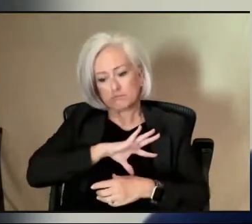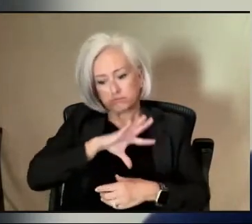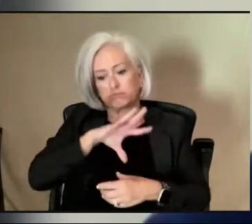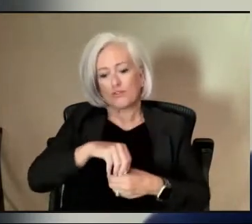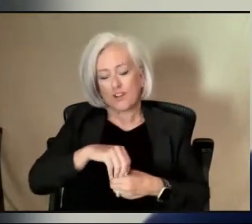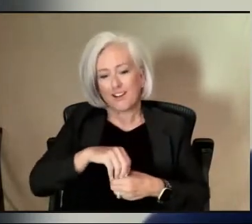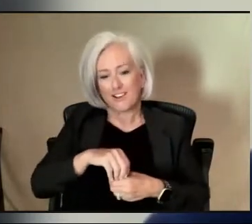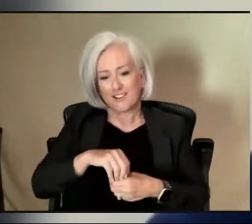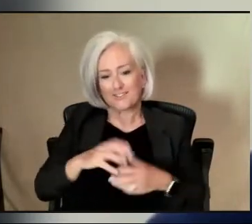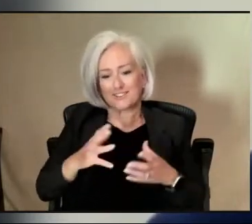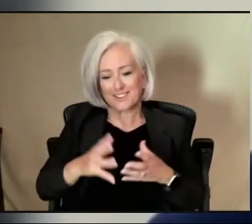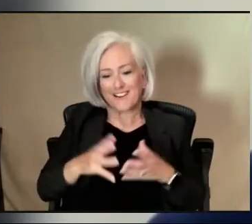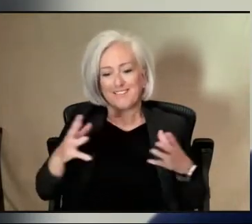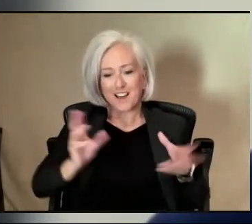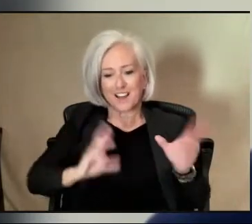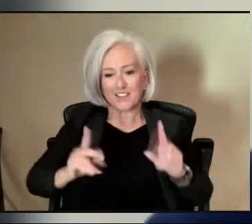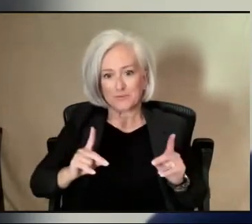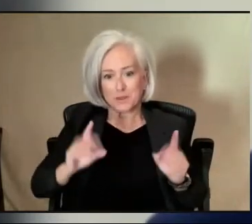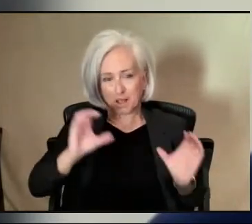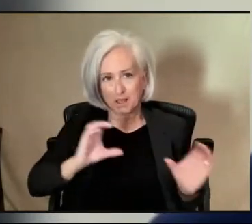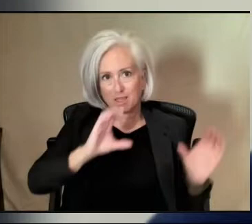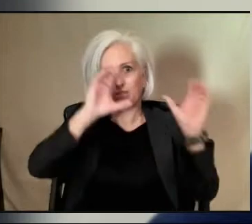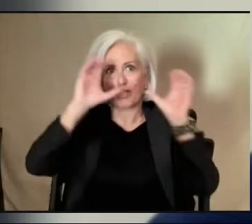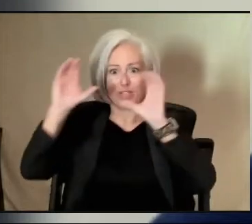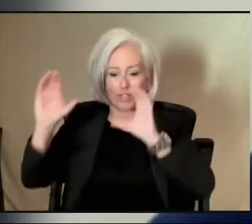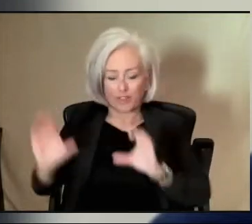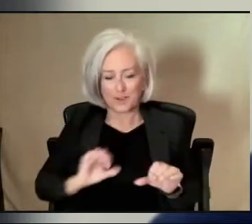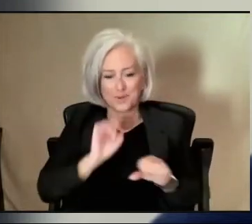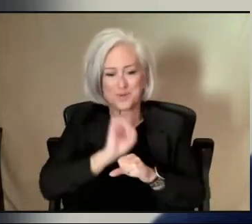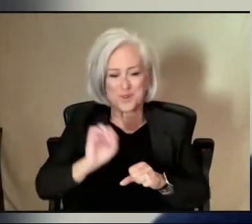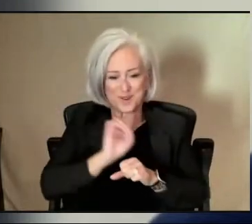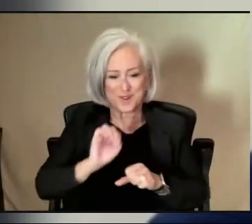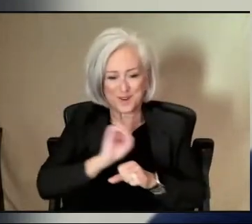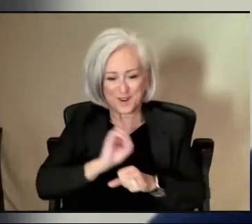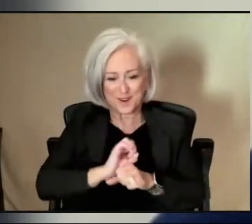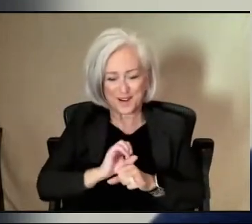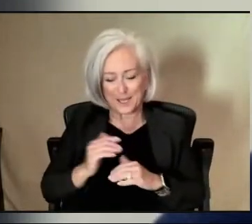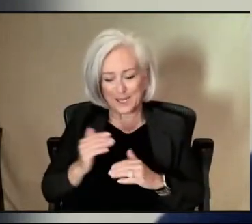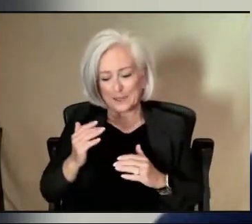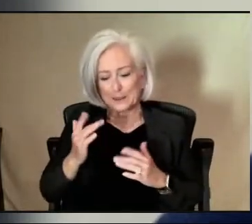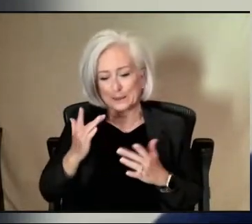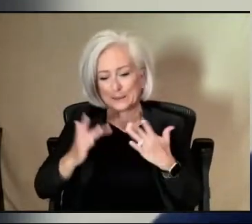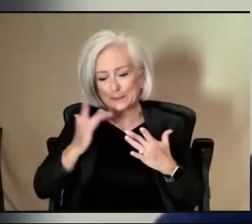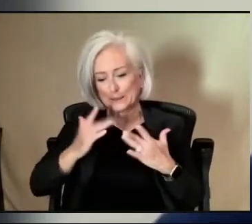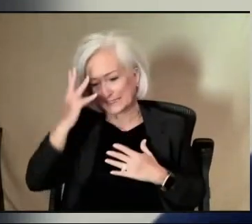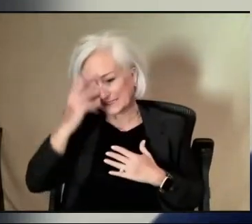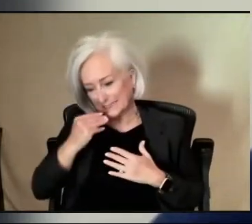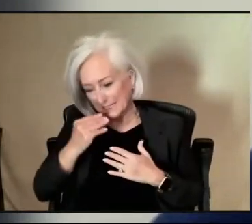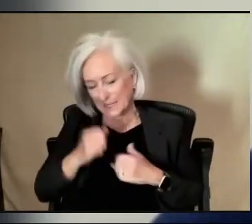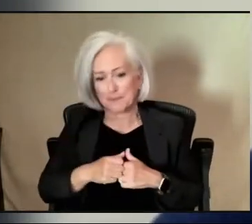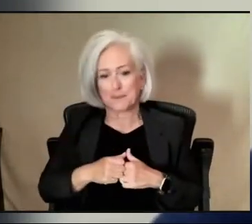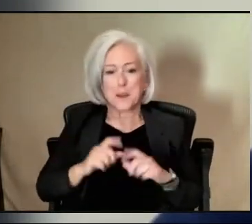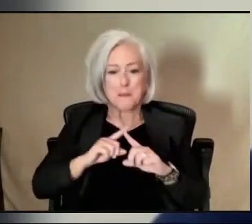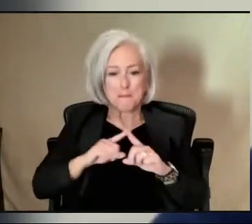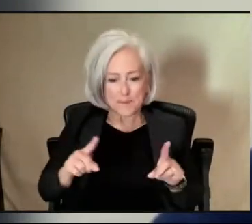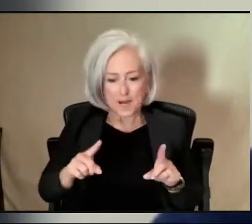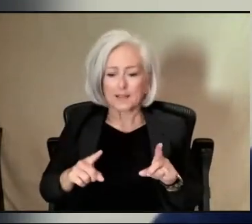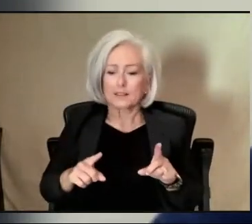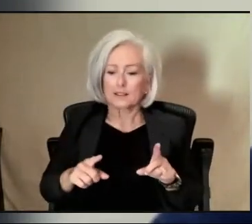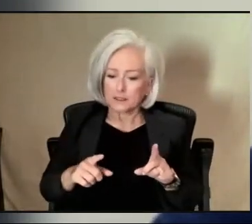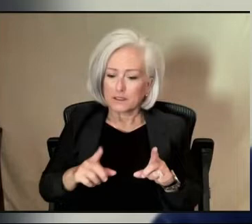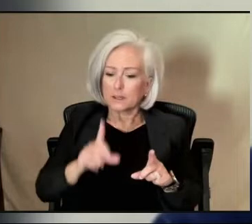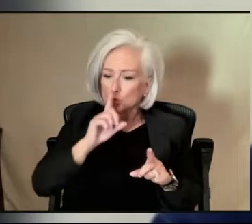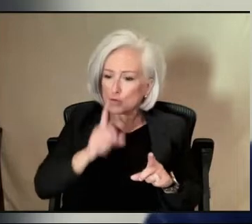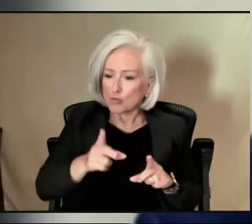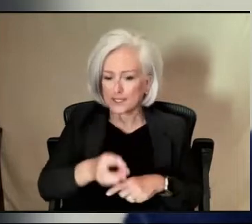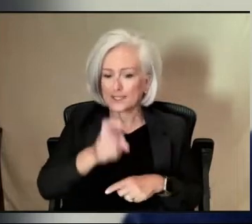sleep than usual, but the attention to detail, as Dr. Poland said, was very, very strict. And even though it was